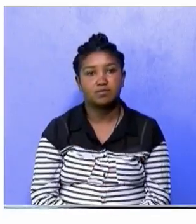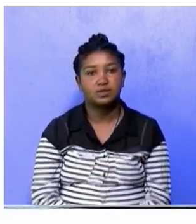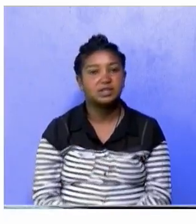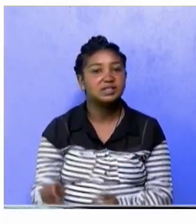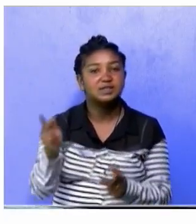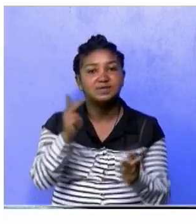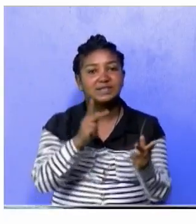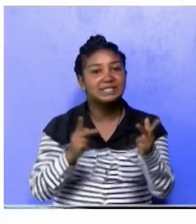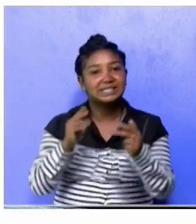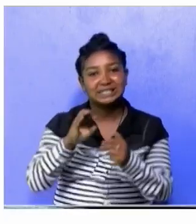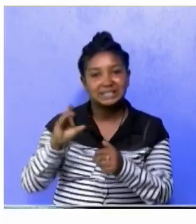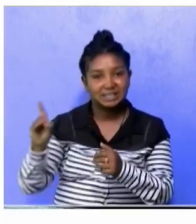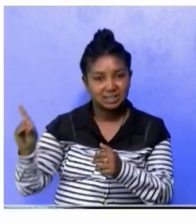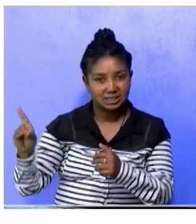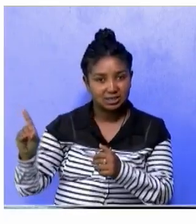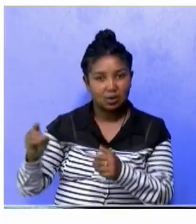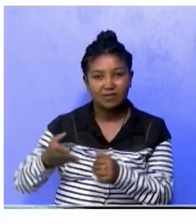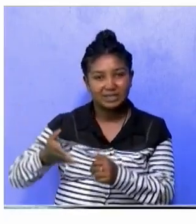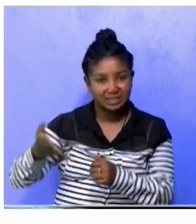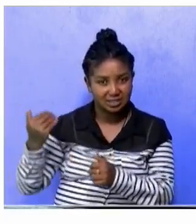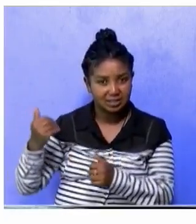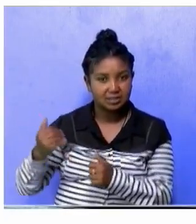visited